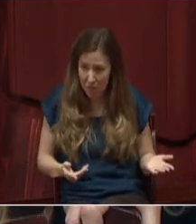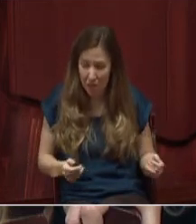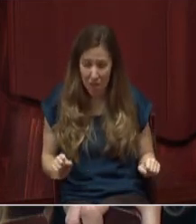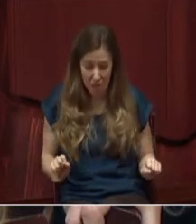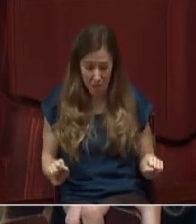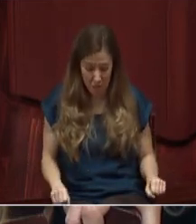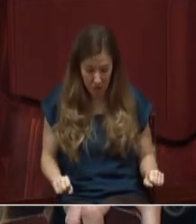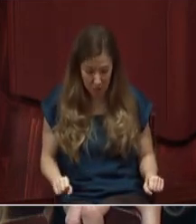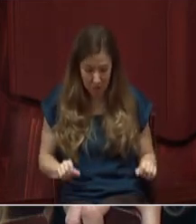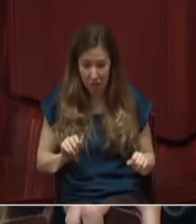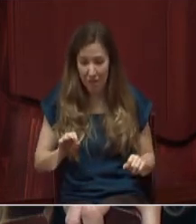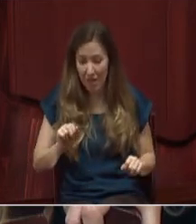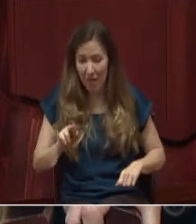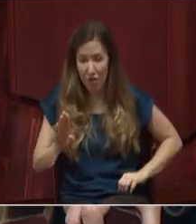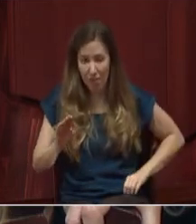possibility of an Arab oil embargo,